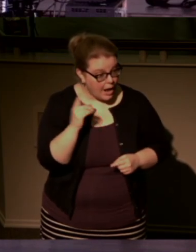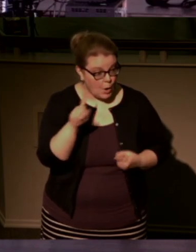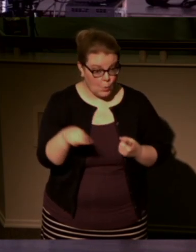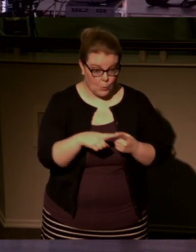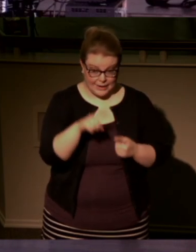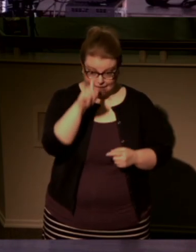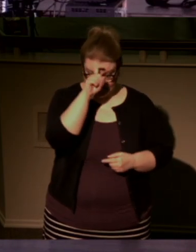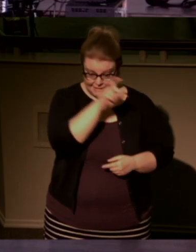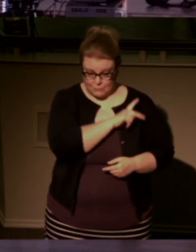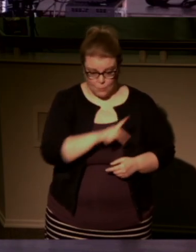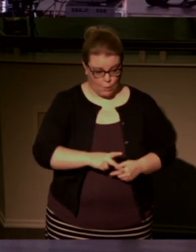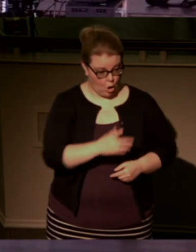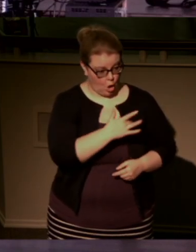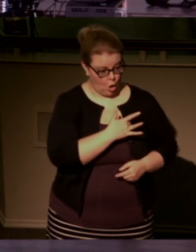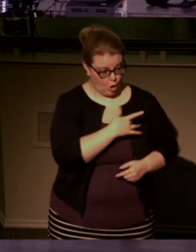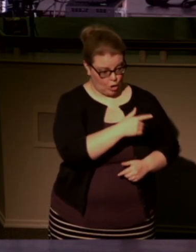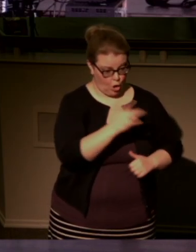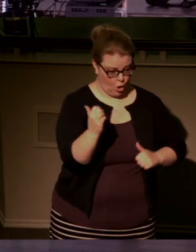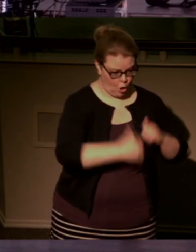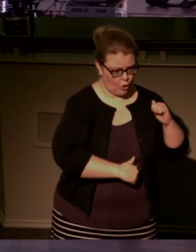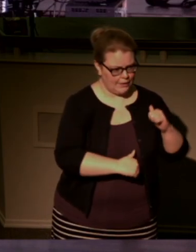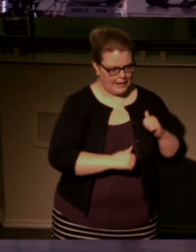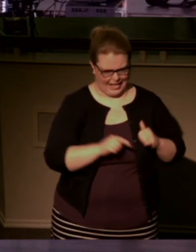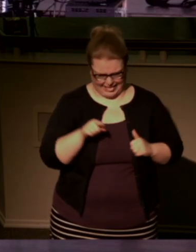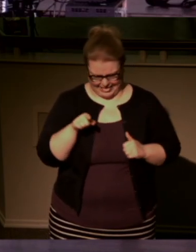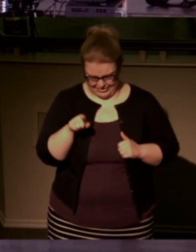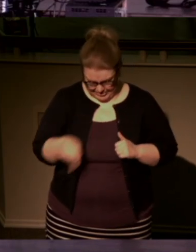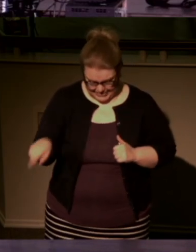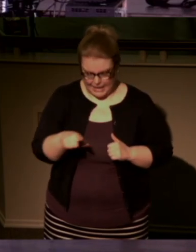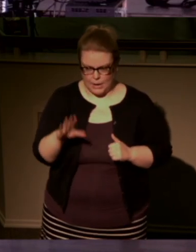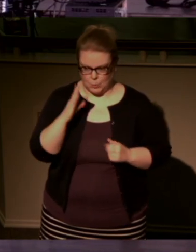Pharaoh's heart is hardened, they're going to be the first to see him